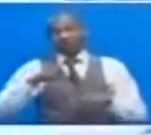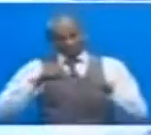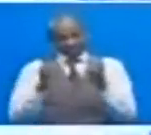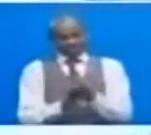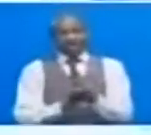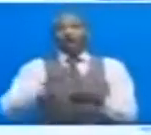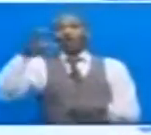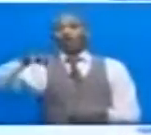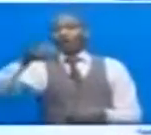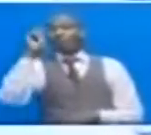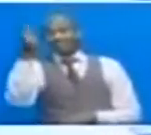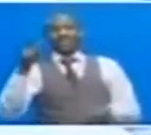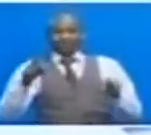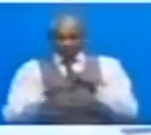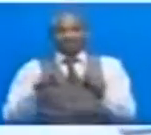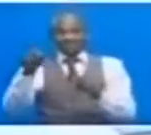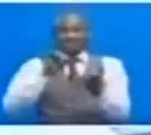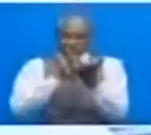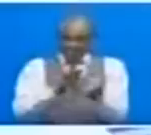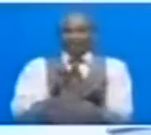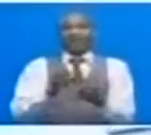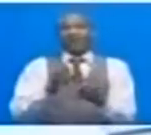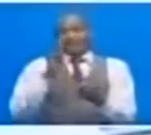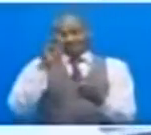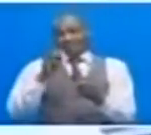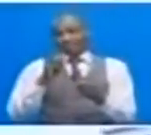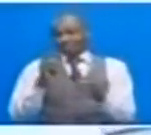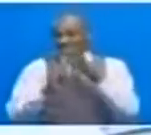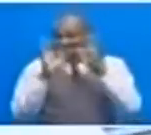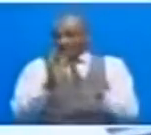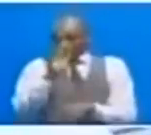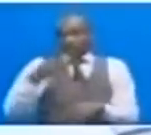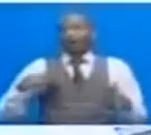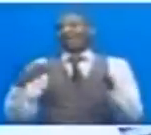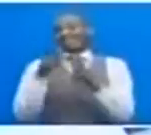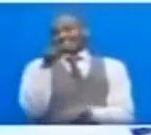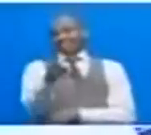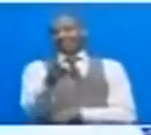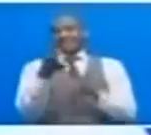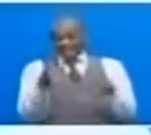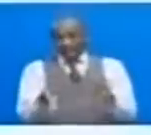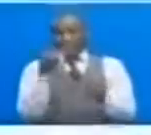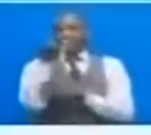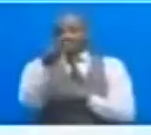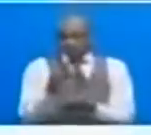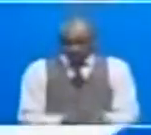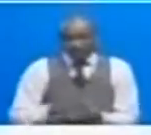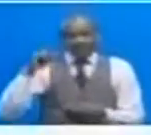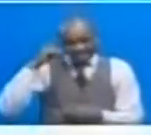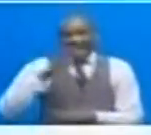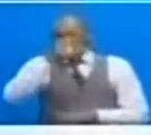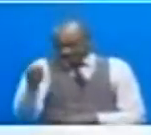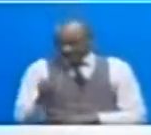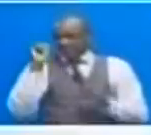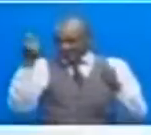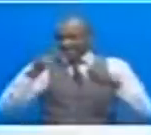Congolese president has now sacked two of his ministers who opposed his third term bid. And tonight we're asking you, should African